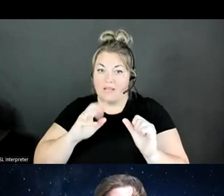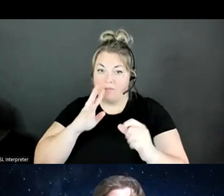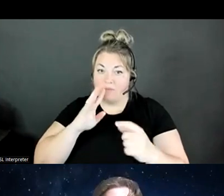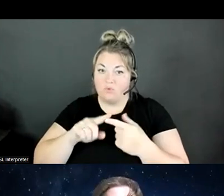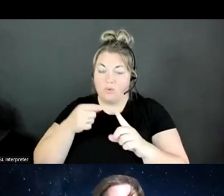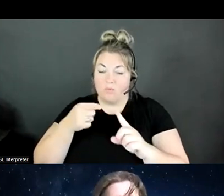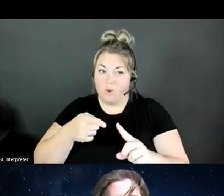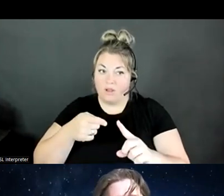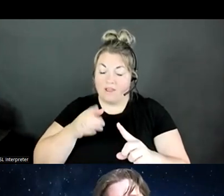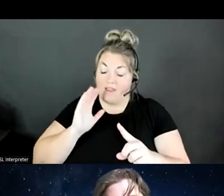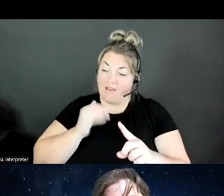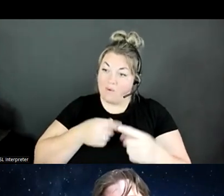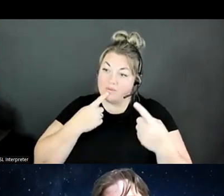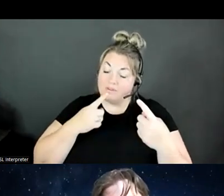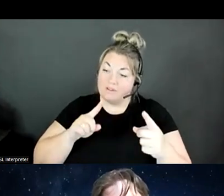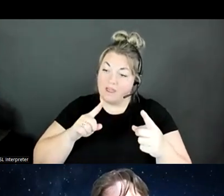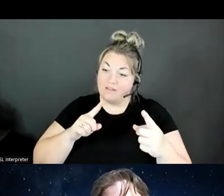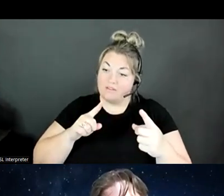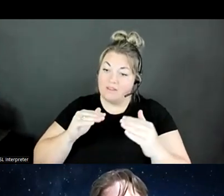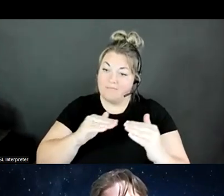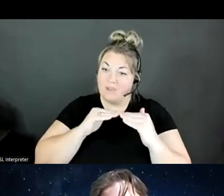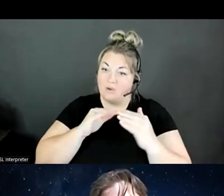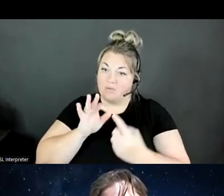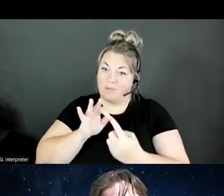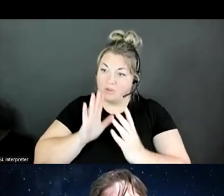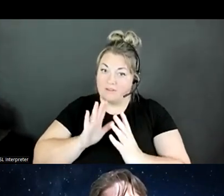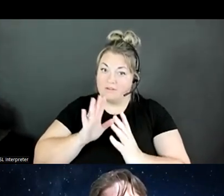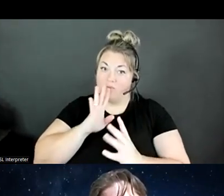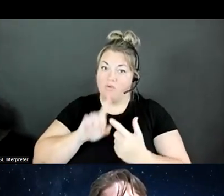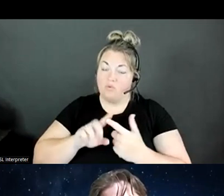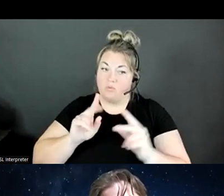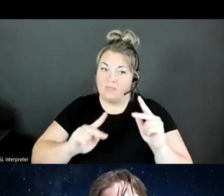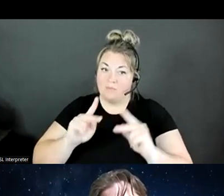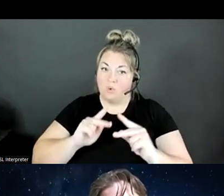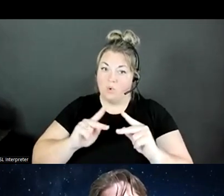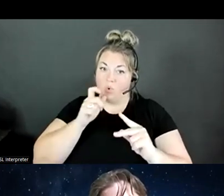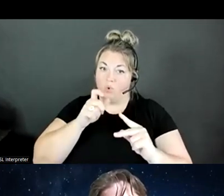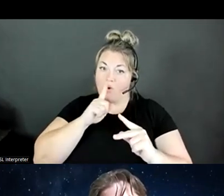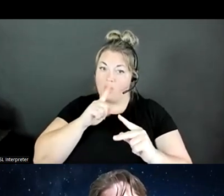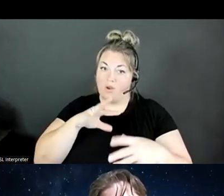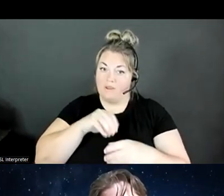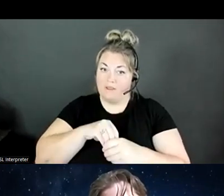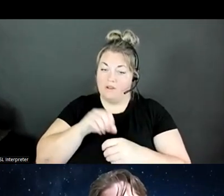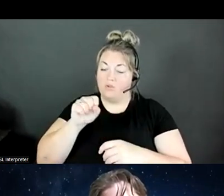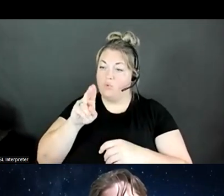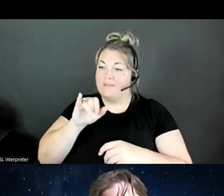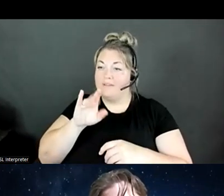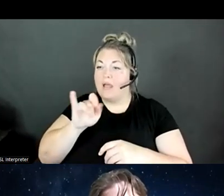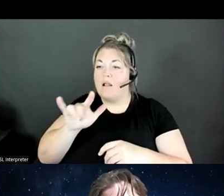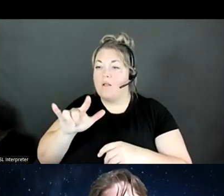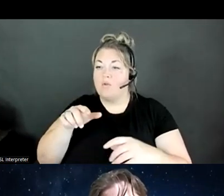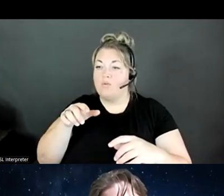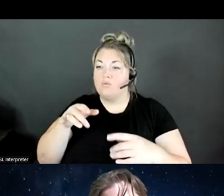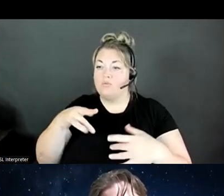of our success in pure specialists in talking to people who are in suicidal crisis, but